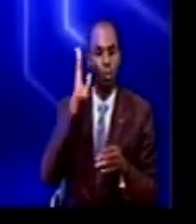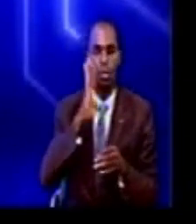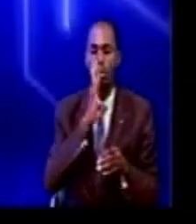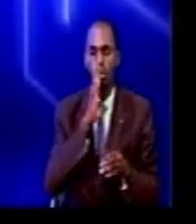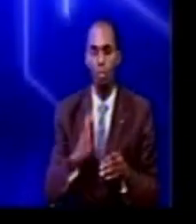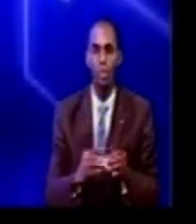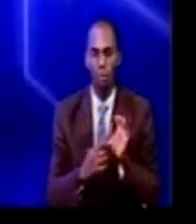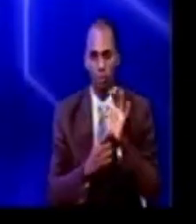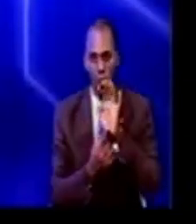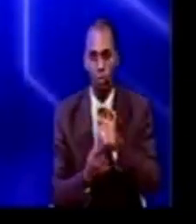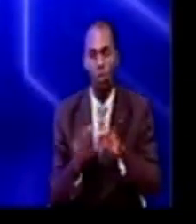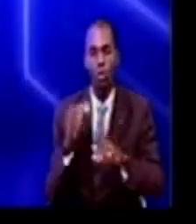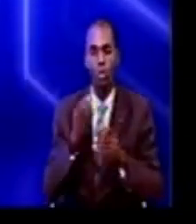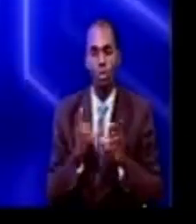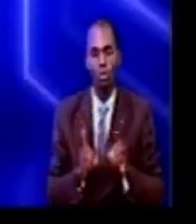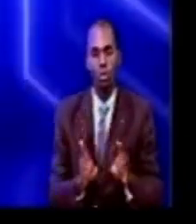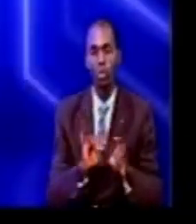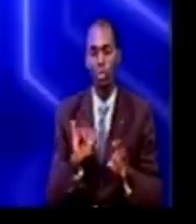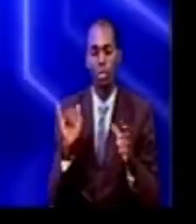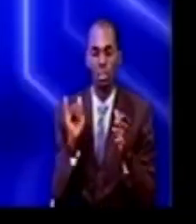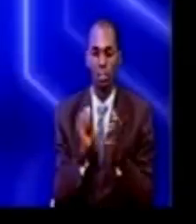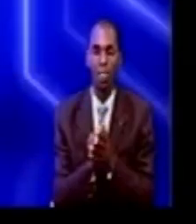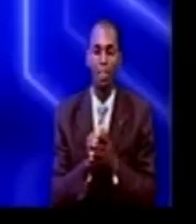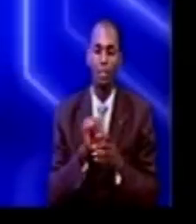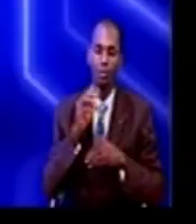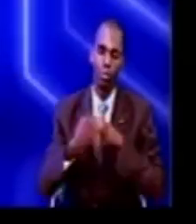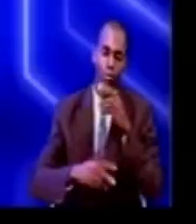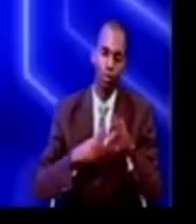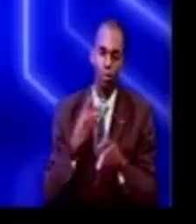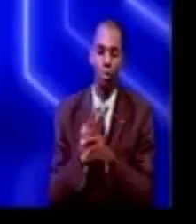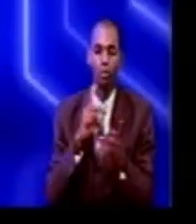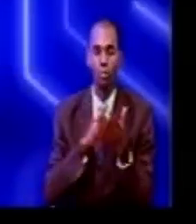of the Spirit. You will see it manifested